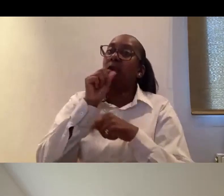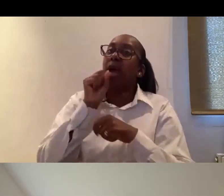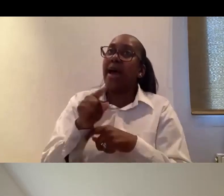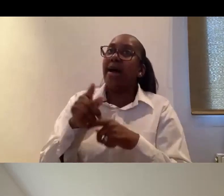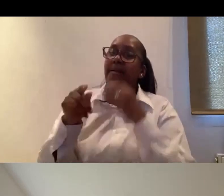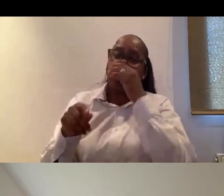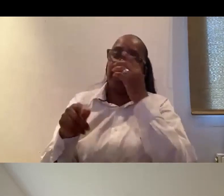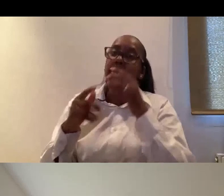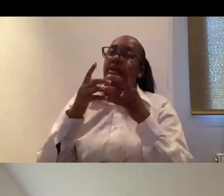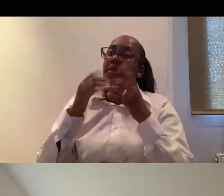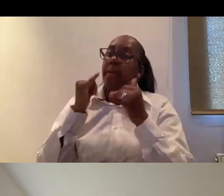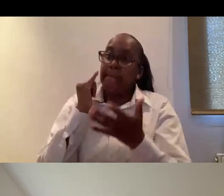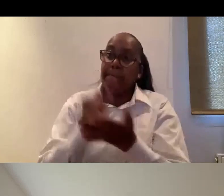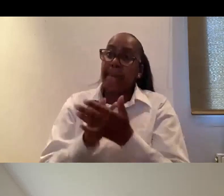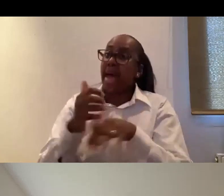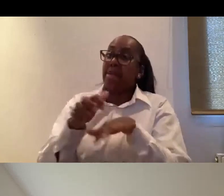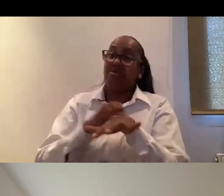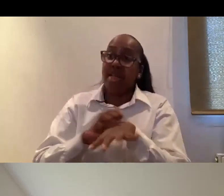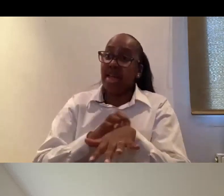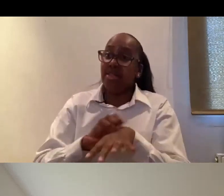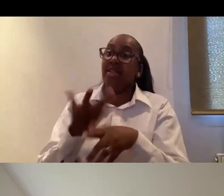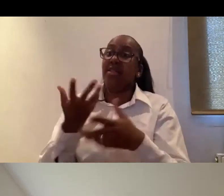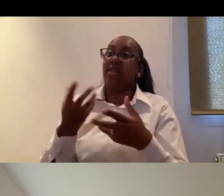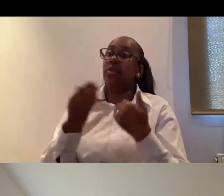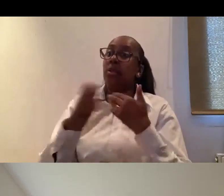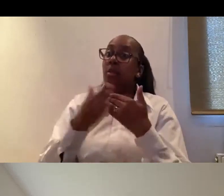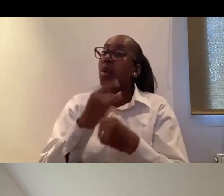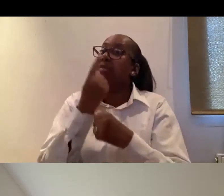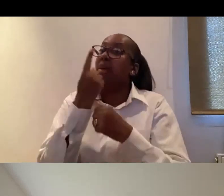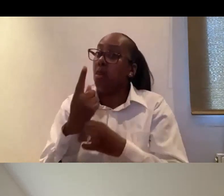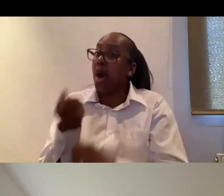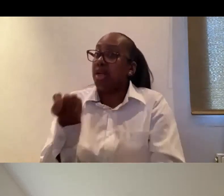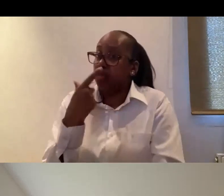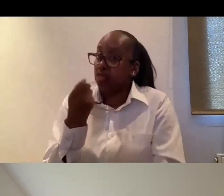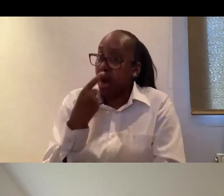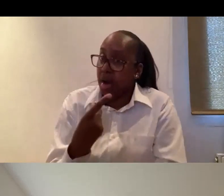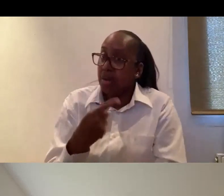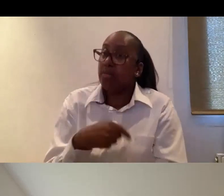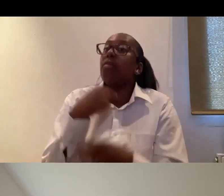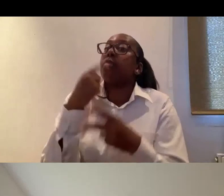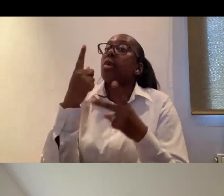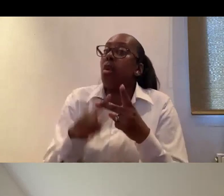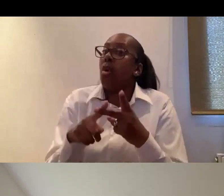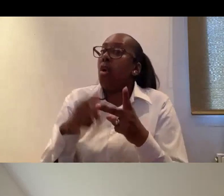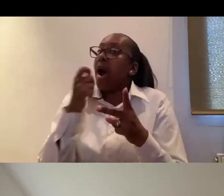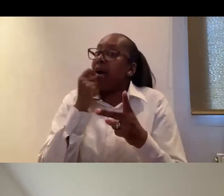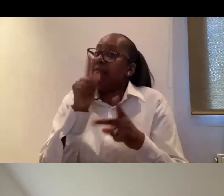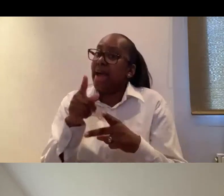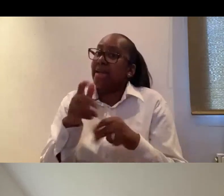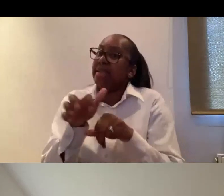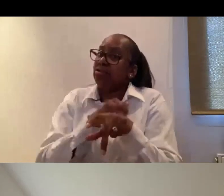so severe allergy to more than one drug, or if you have anaphylaxis and you don't know what has caused